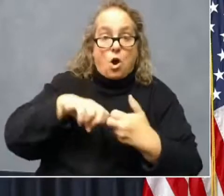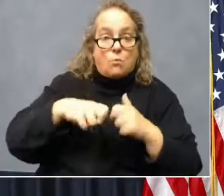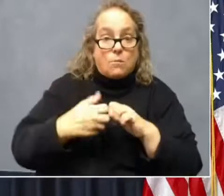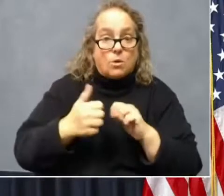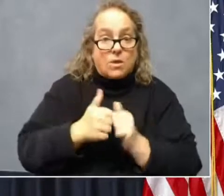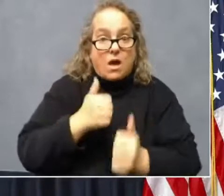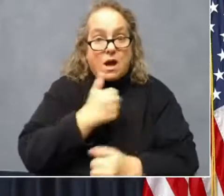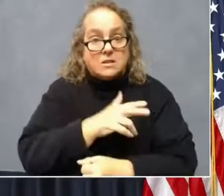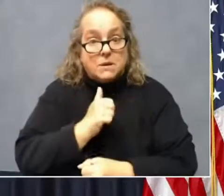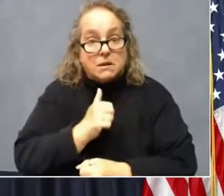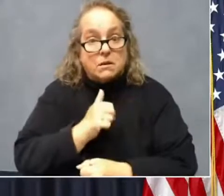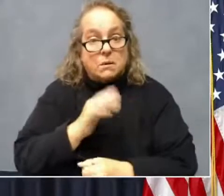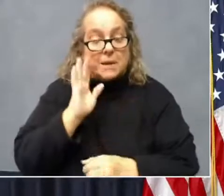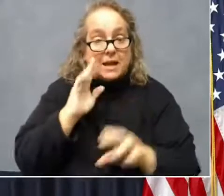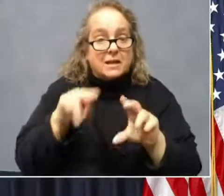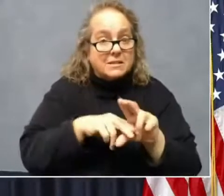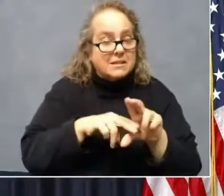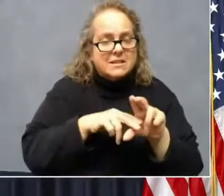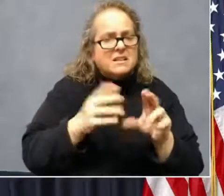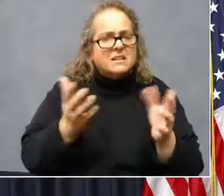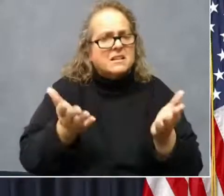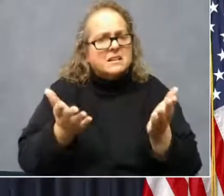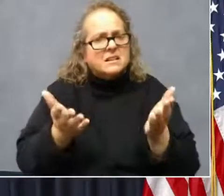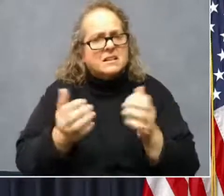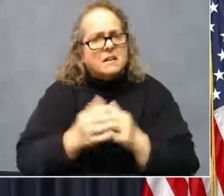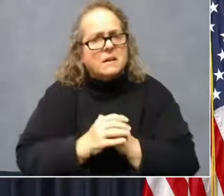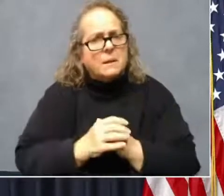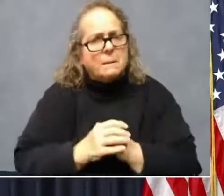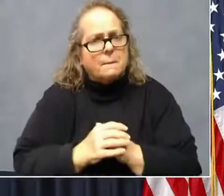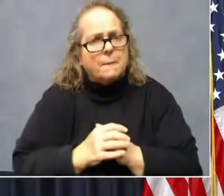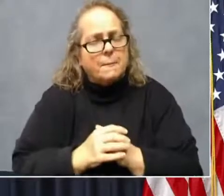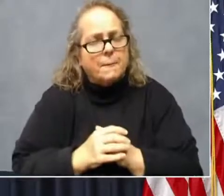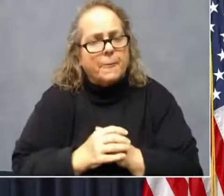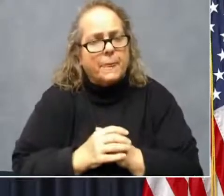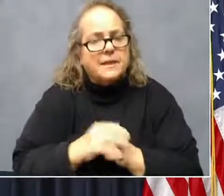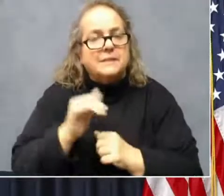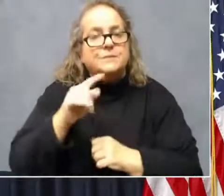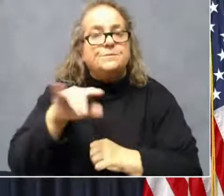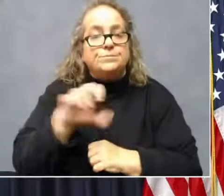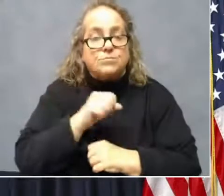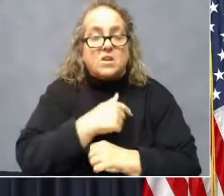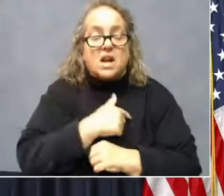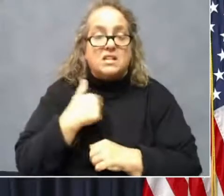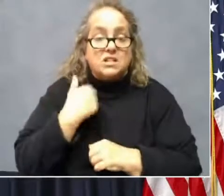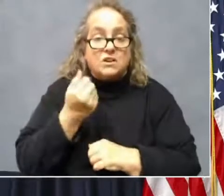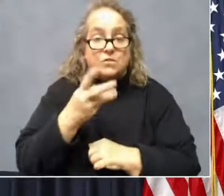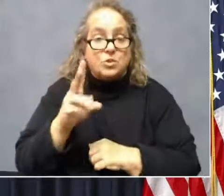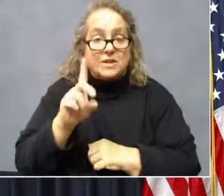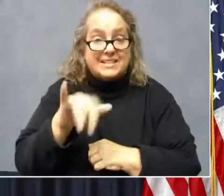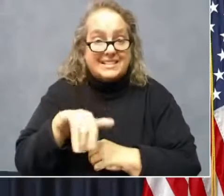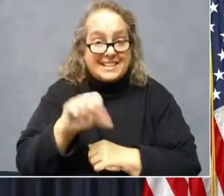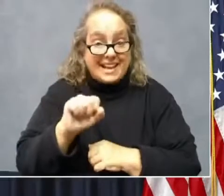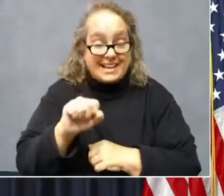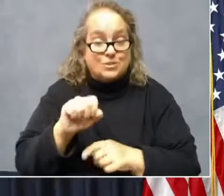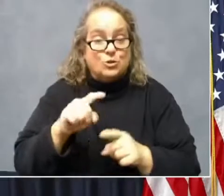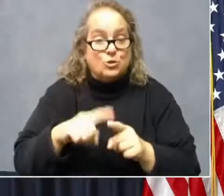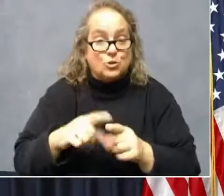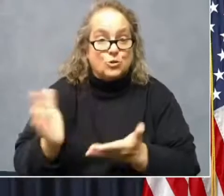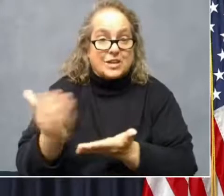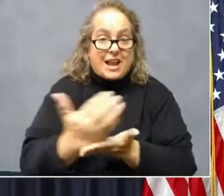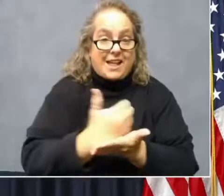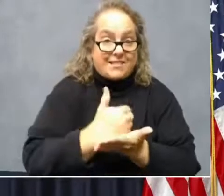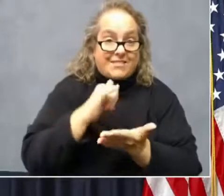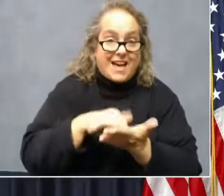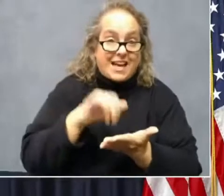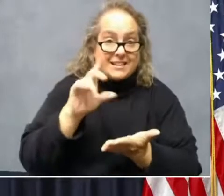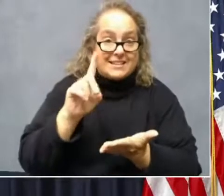that? So it took us a couple days to compile it. Oftentimes in COVID-19, it's what can you